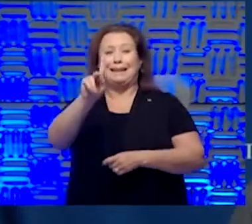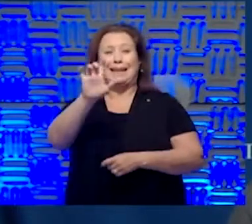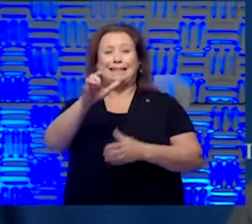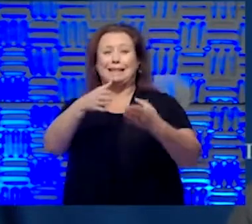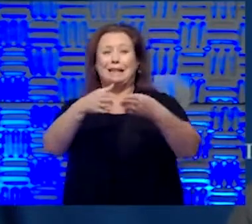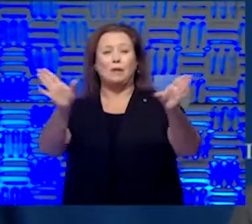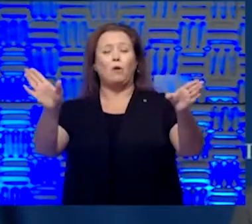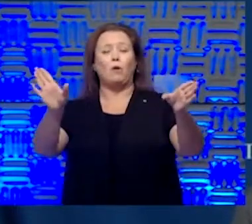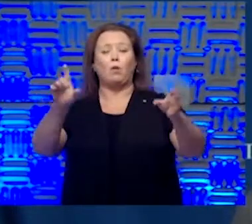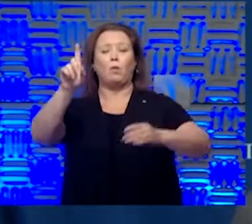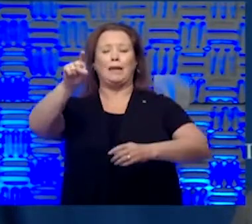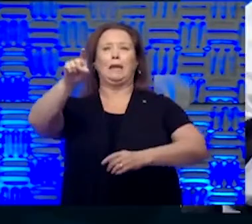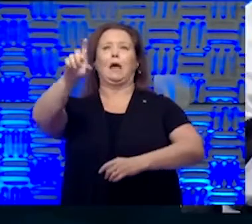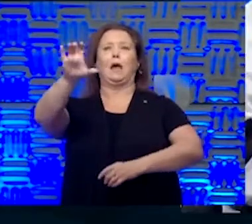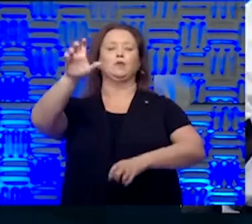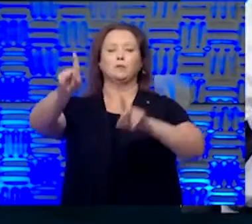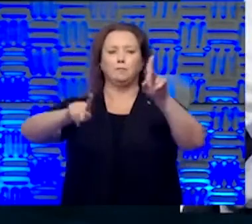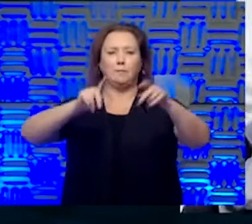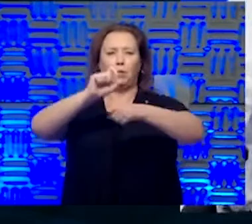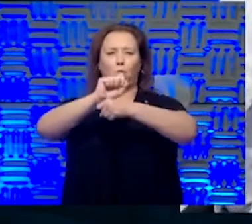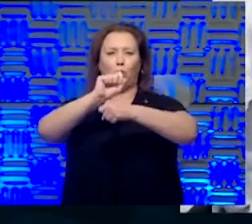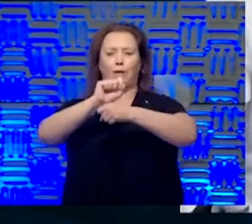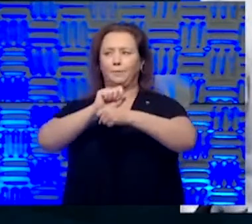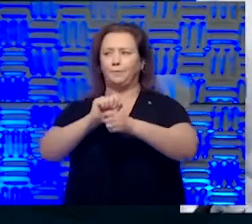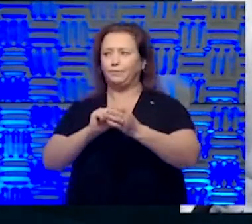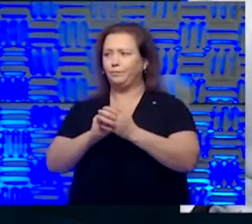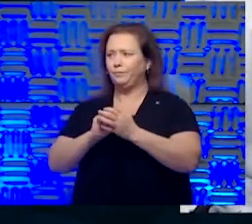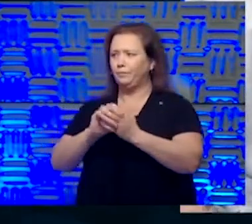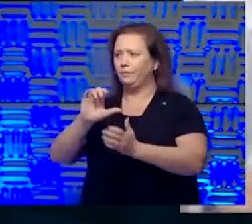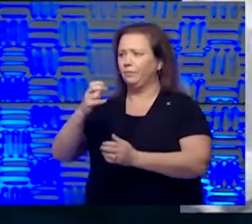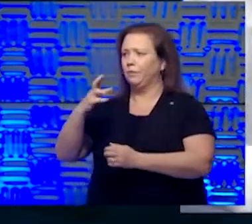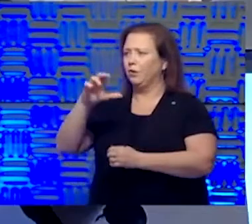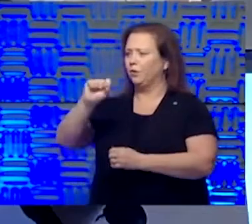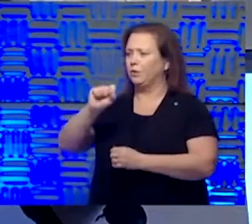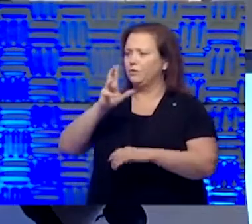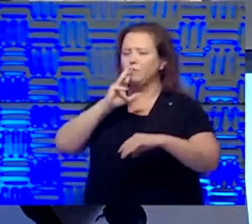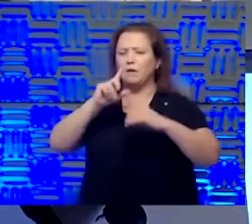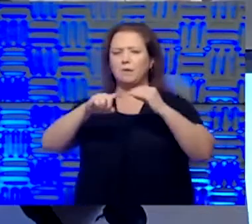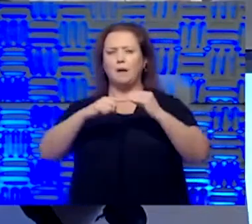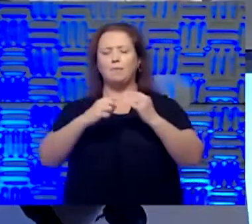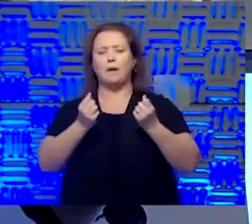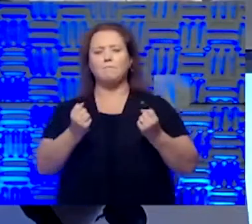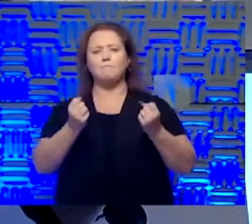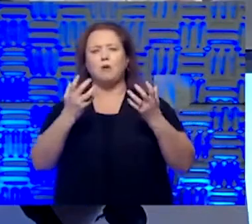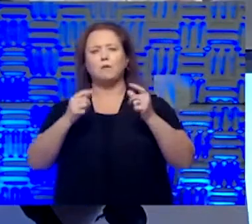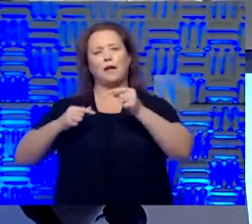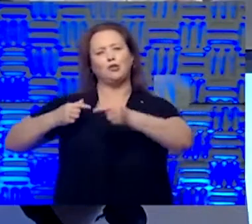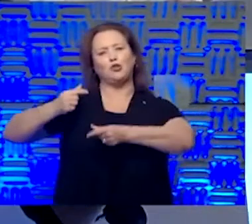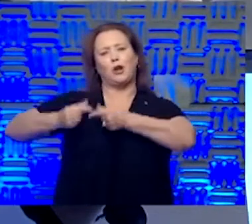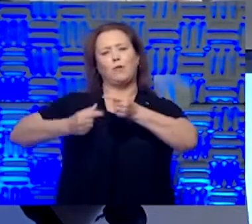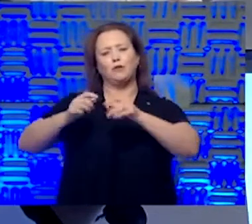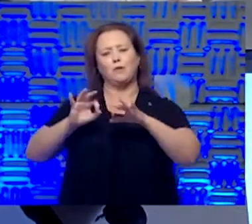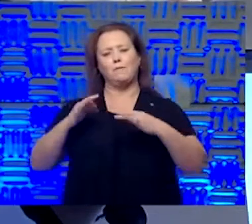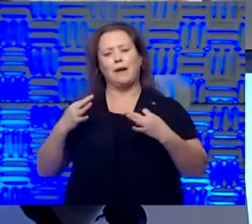people to do this work. Chris, you've talked a little bit about those multi-generational families as well, and people in